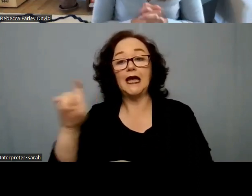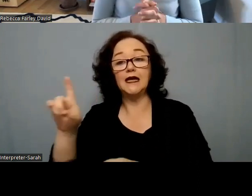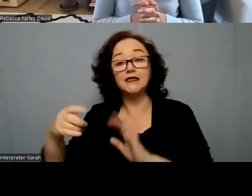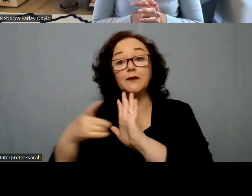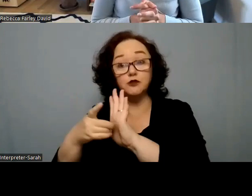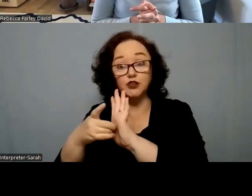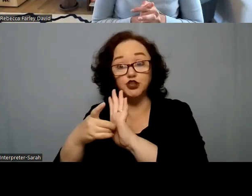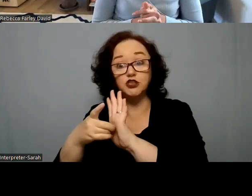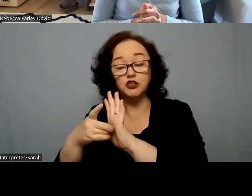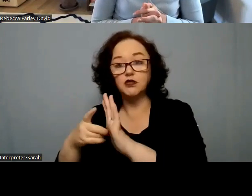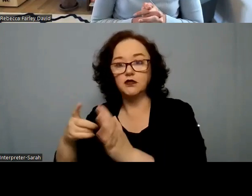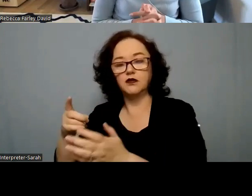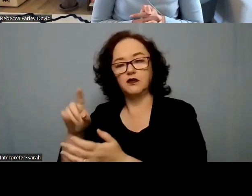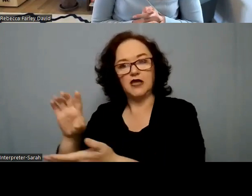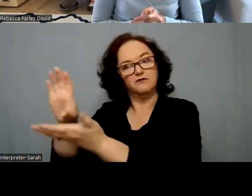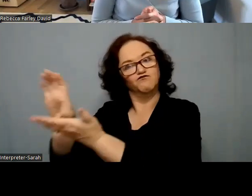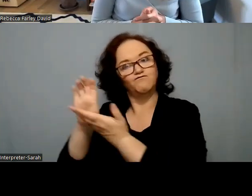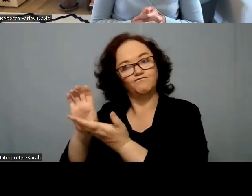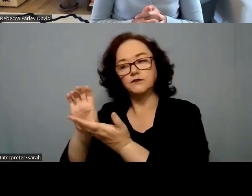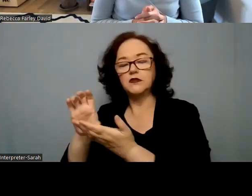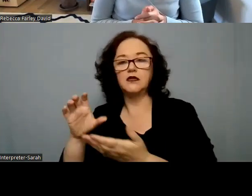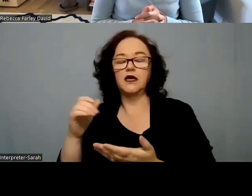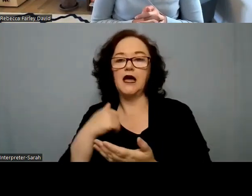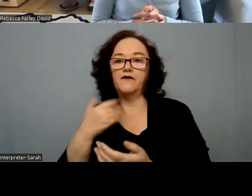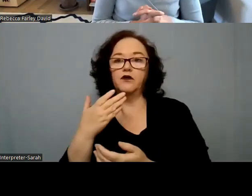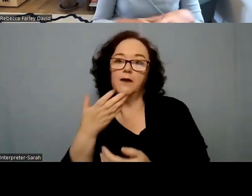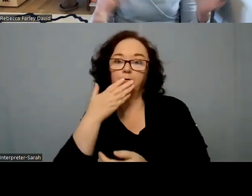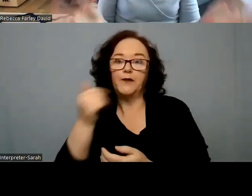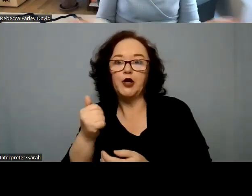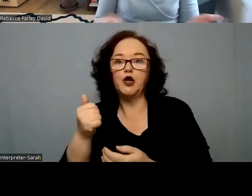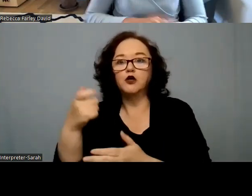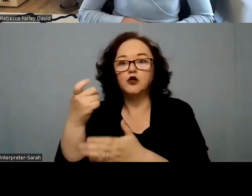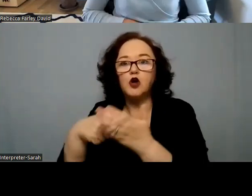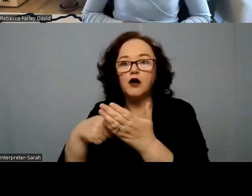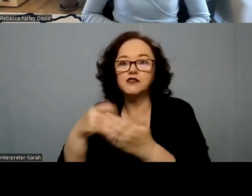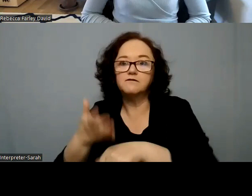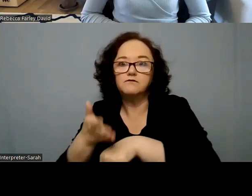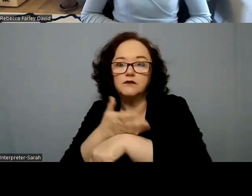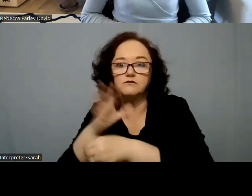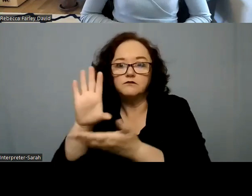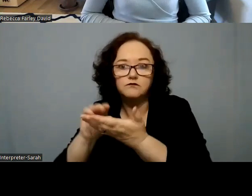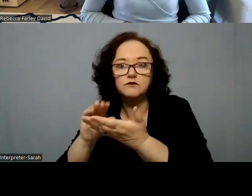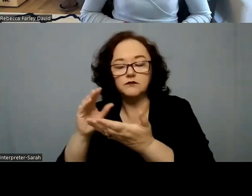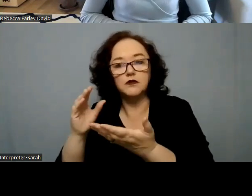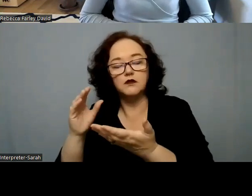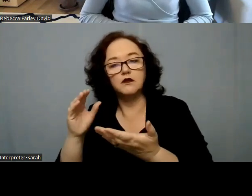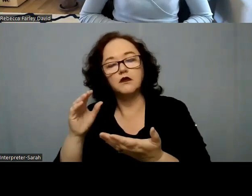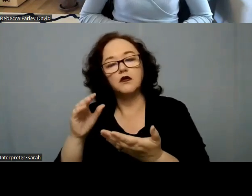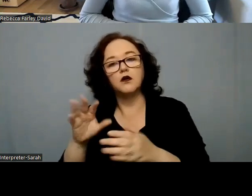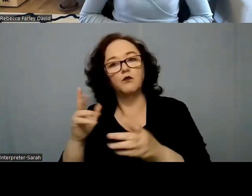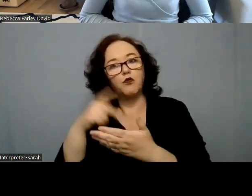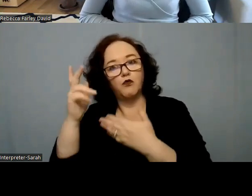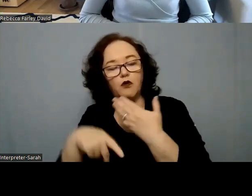an enhanced cost-related Medicaid payment rate that supports their full cost of engaging in activities like this.